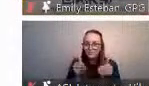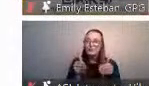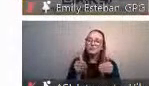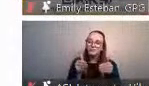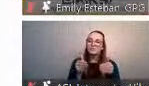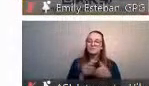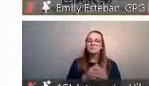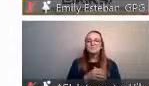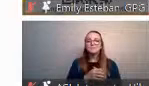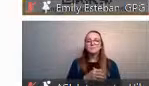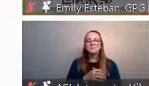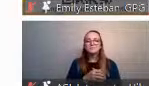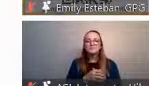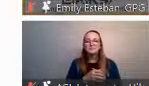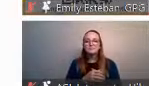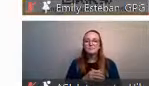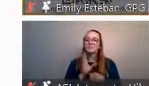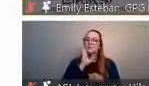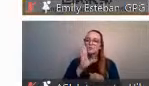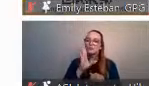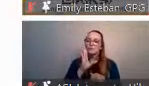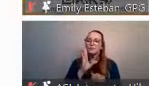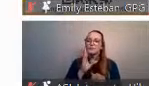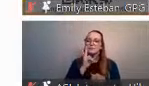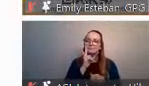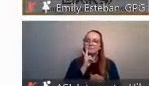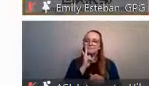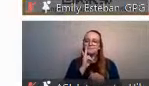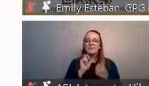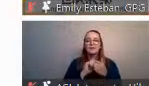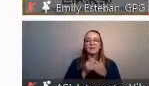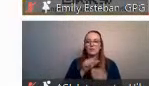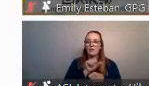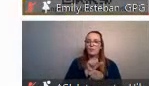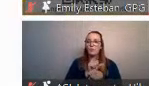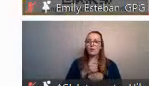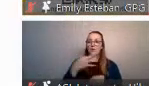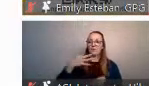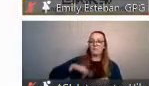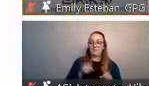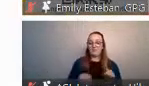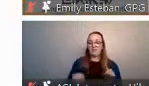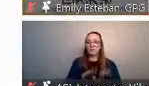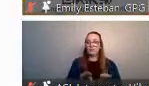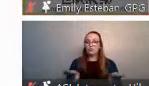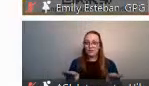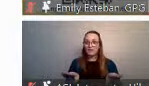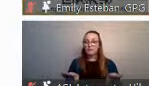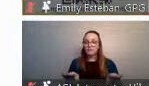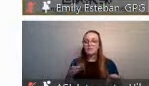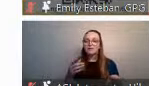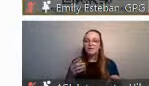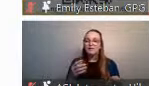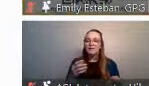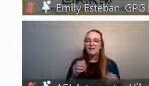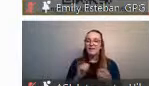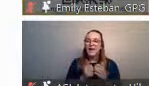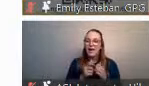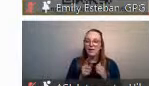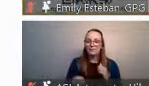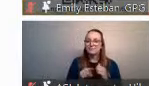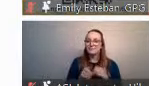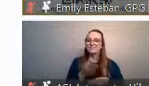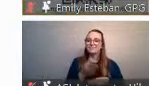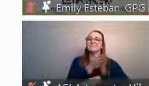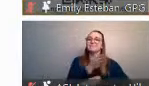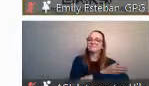reflect on how the work will benefit children by asking, how will children be better off because of this decision? We also